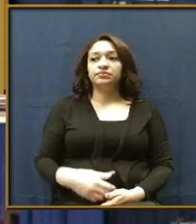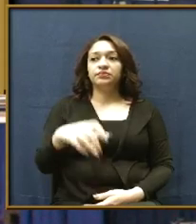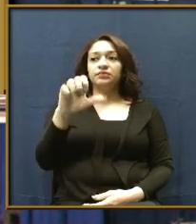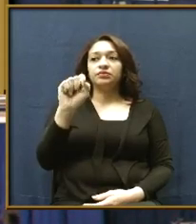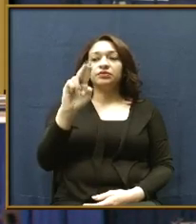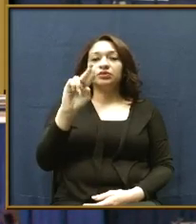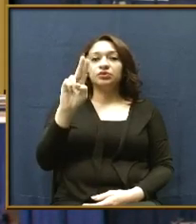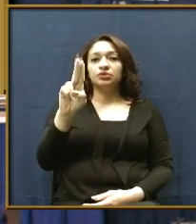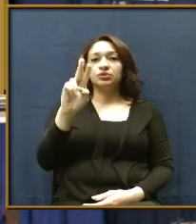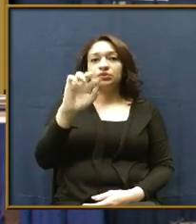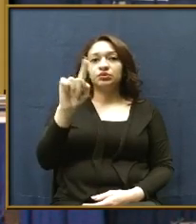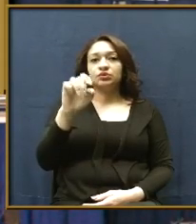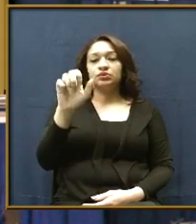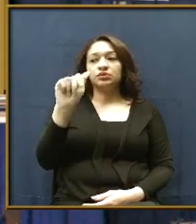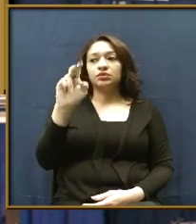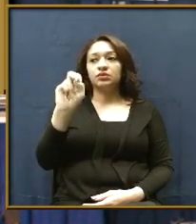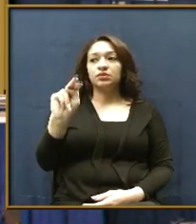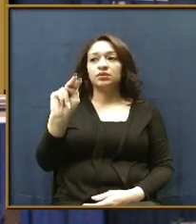Suzanne Teresa Cockrell.